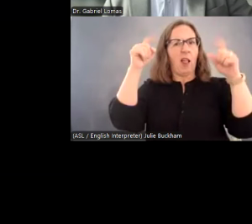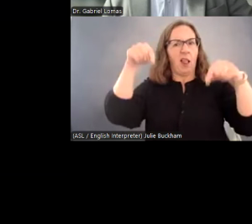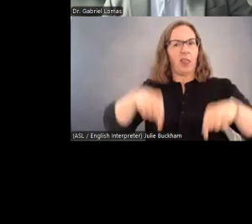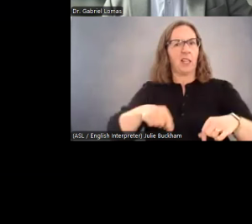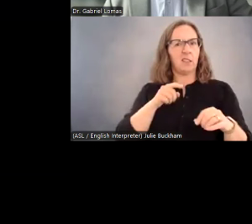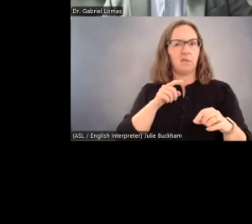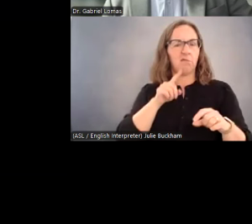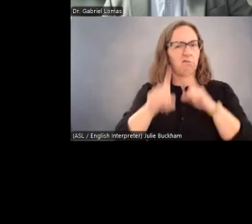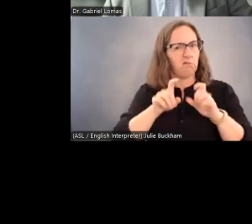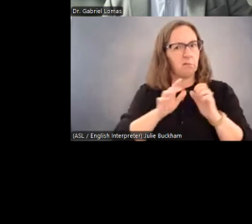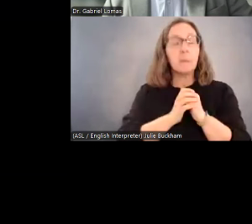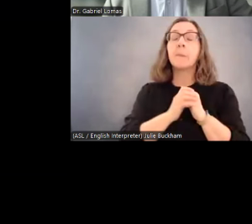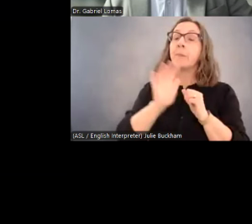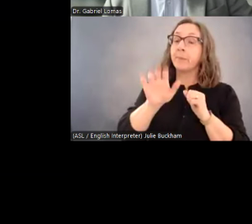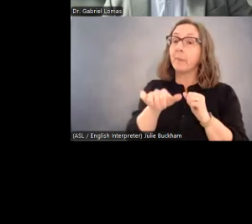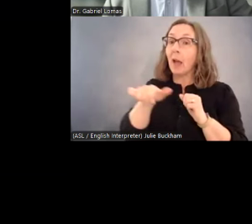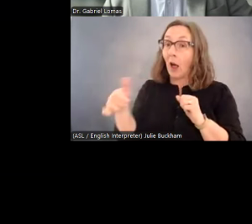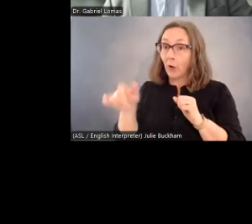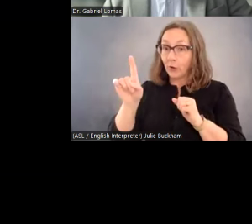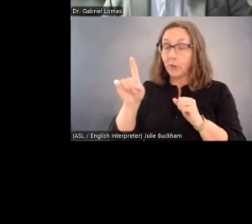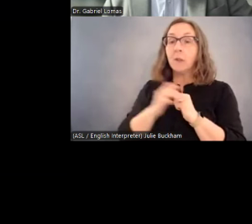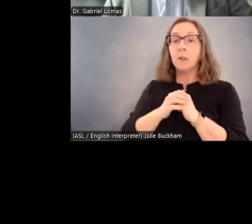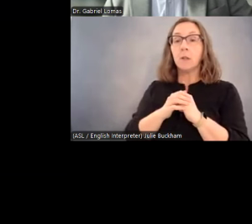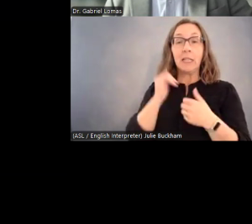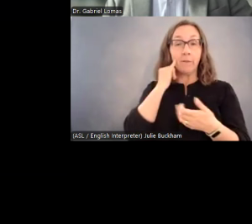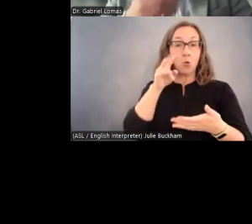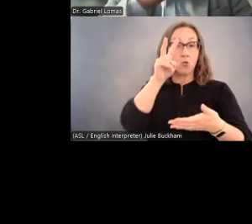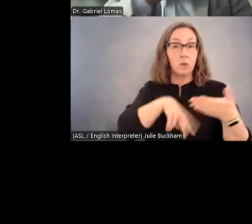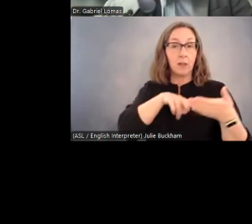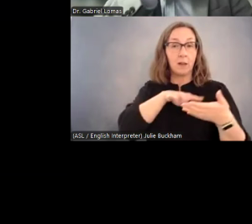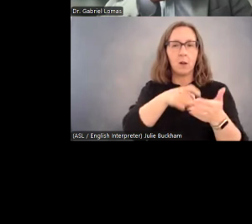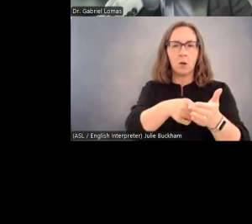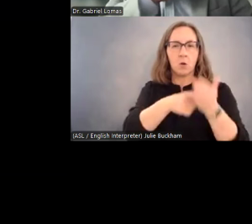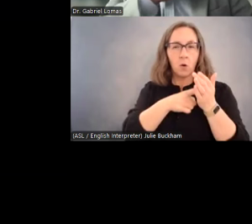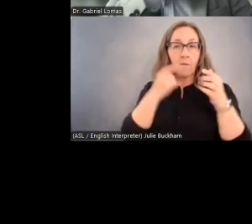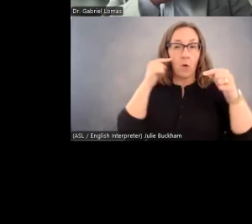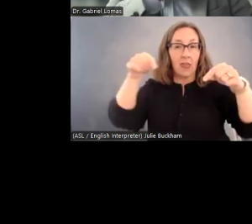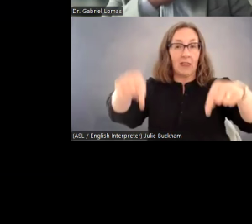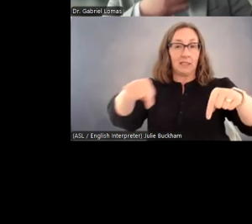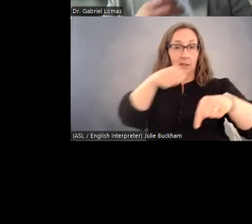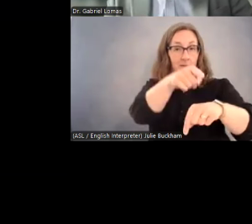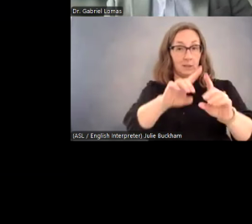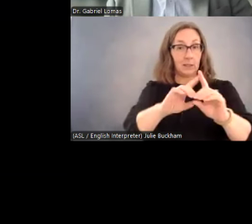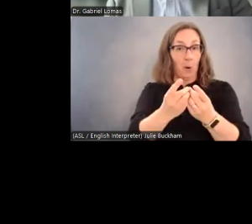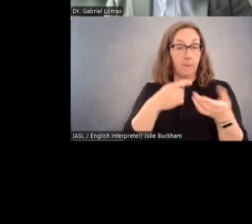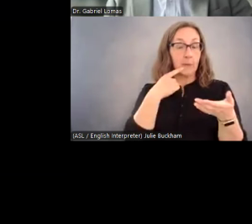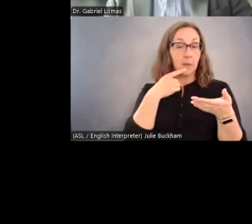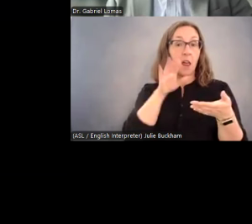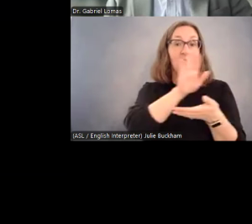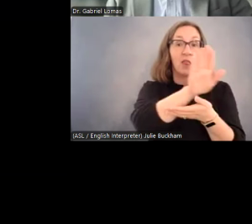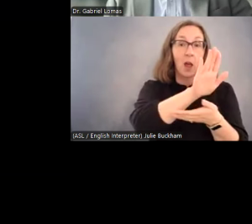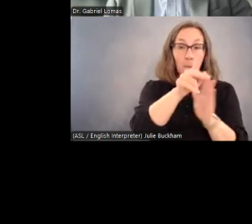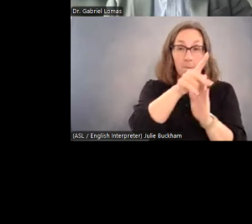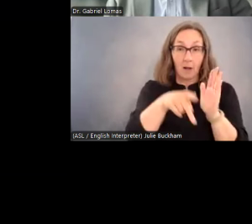interrogation. The other thing is, in reading through the requirements for that particular department, they